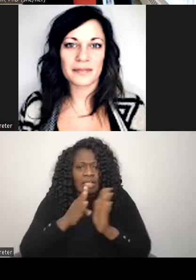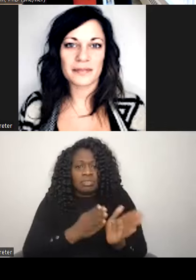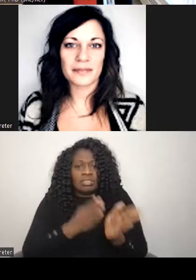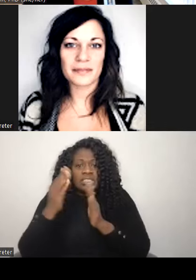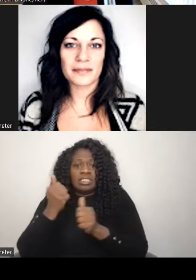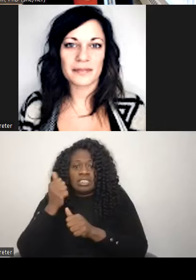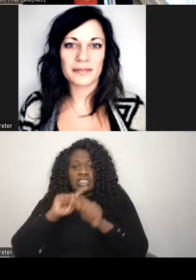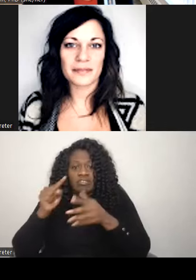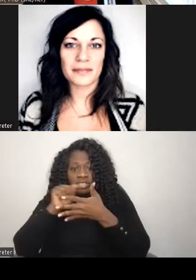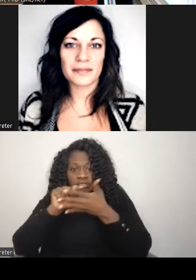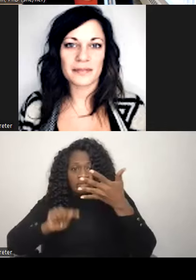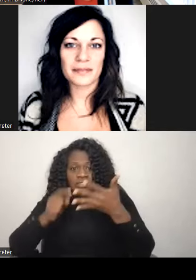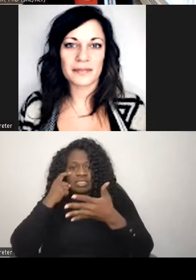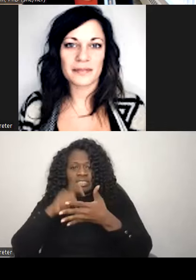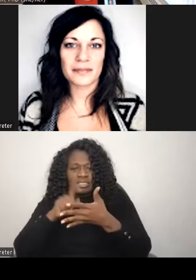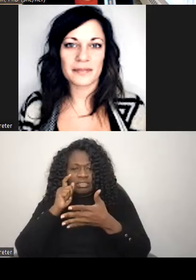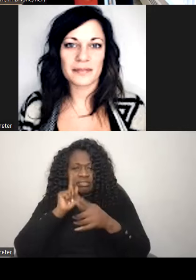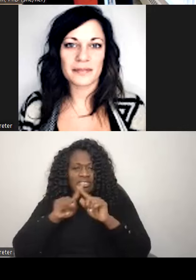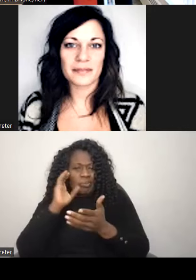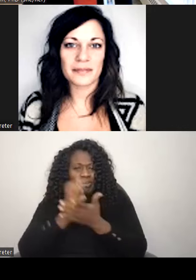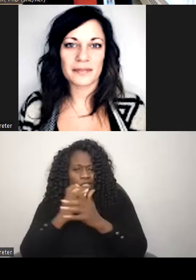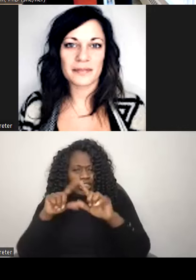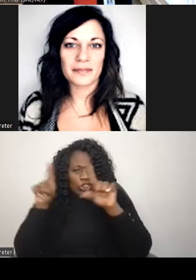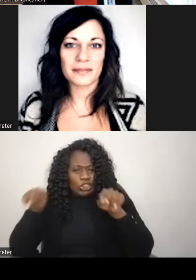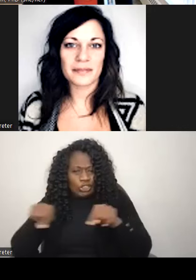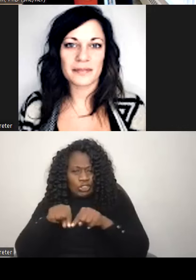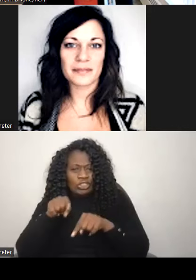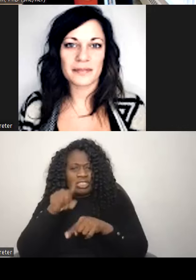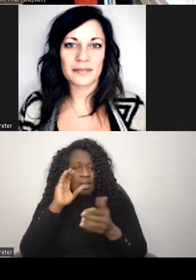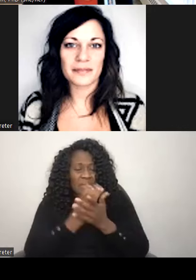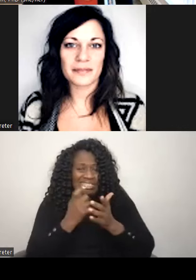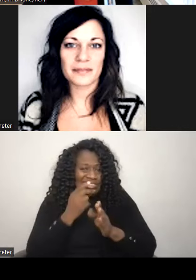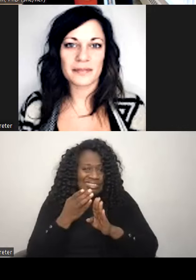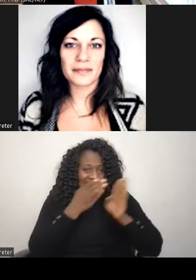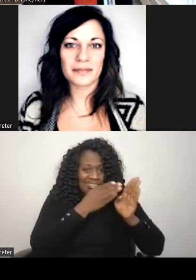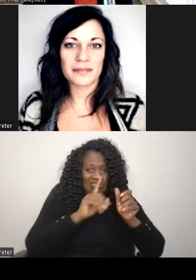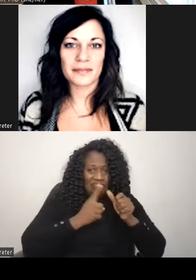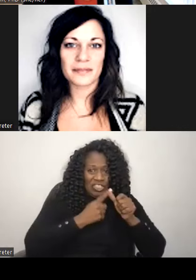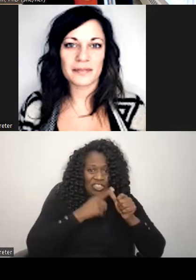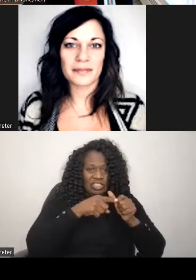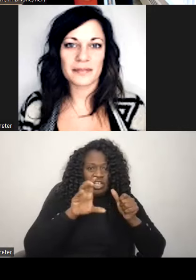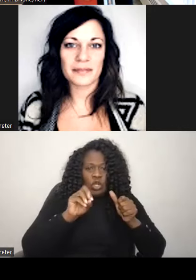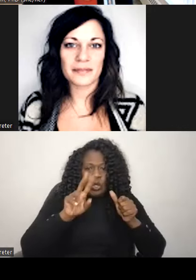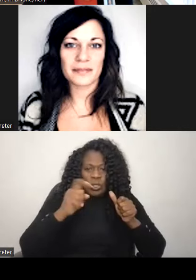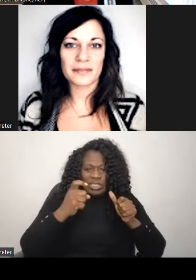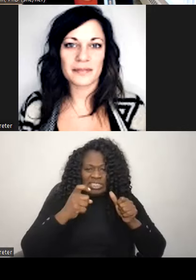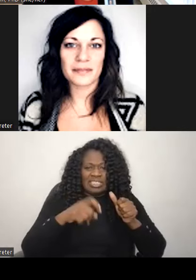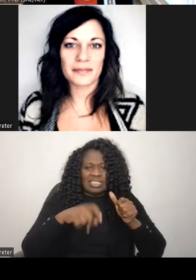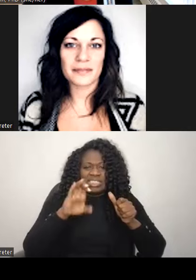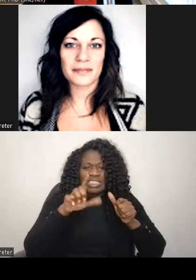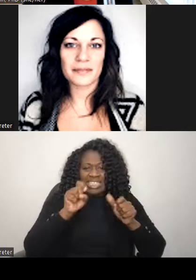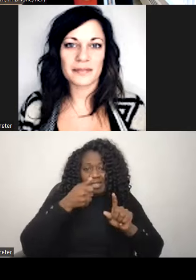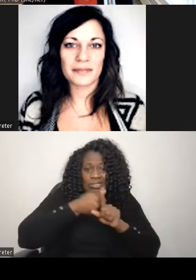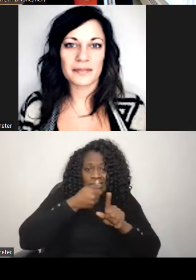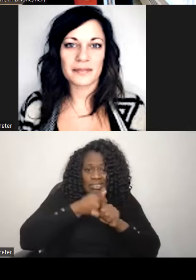brain development, you see slightly different pictures. So this picture that I was showing you here is the cortex or the cells themselves